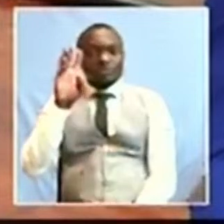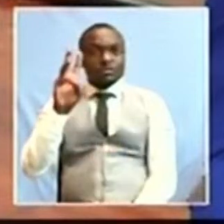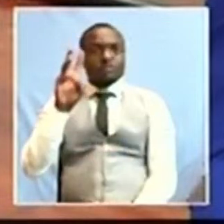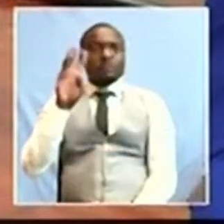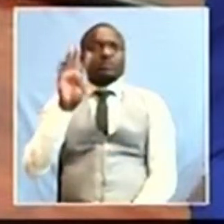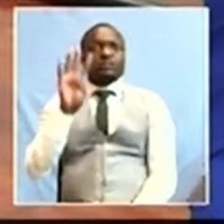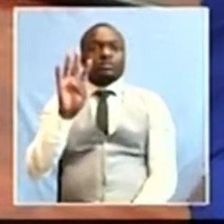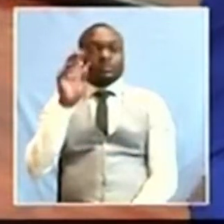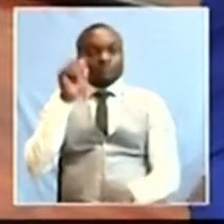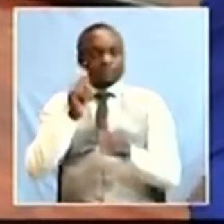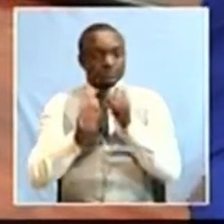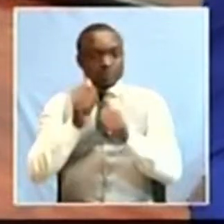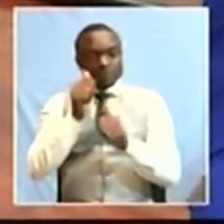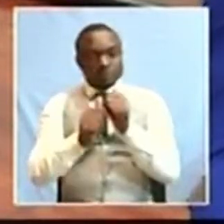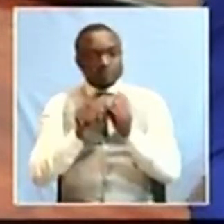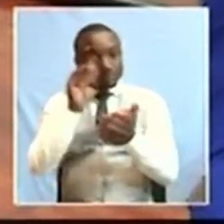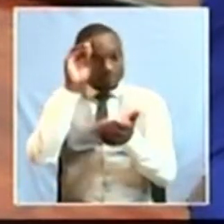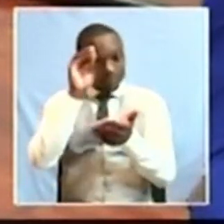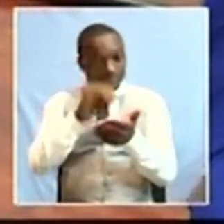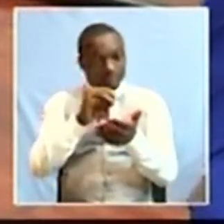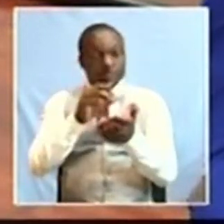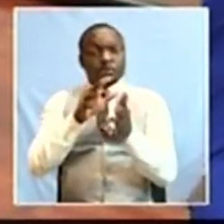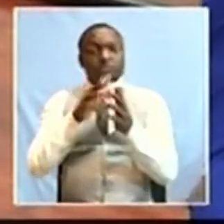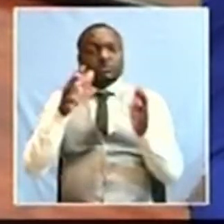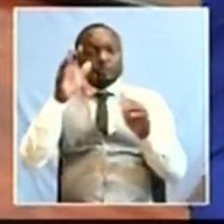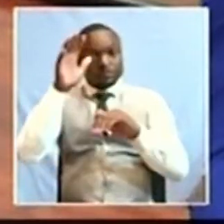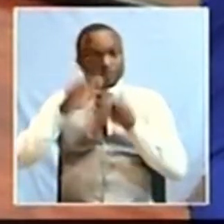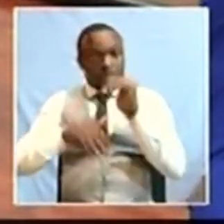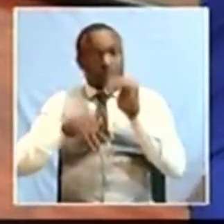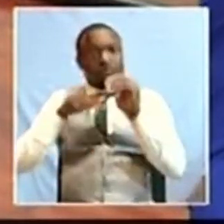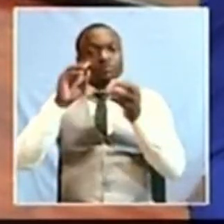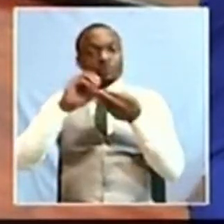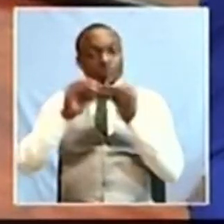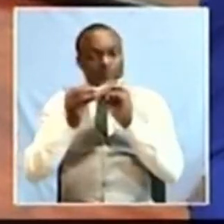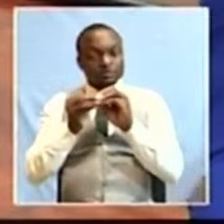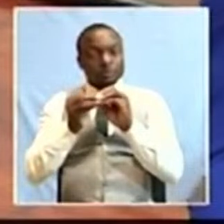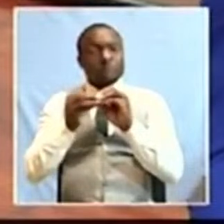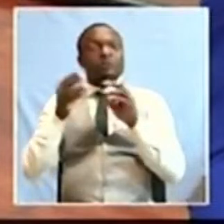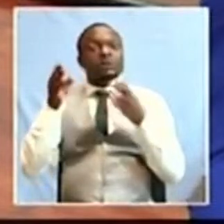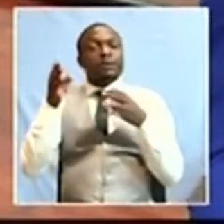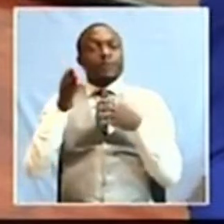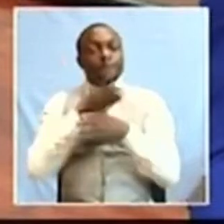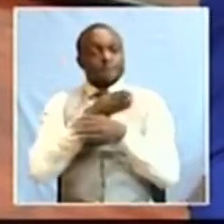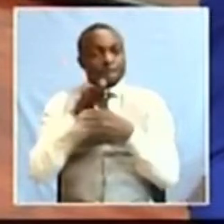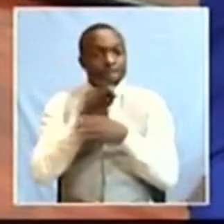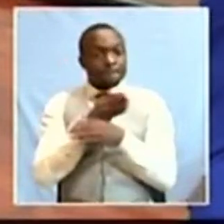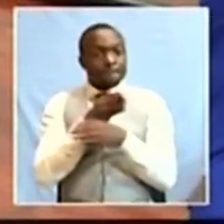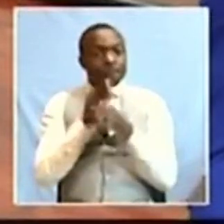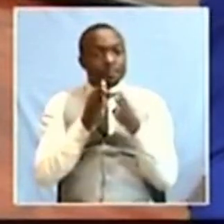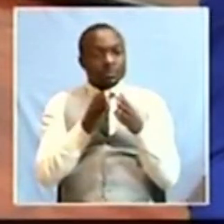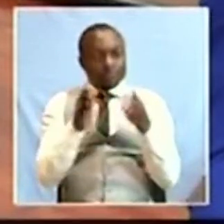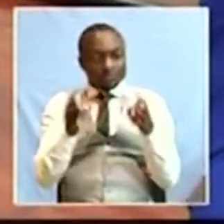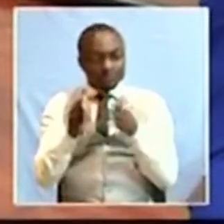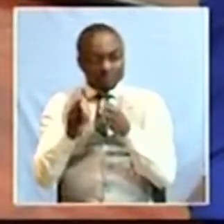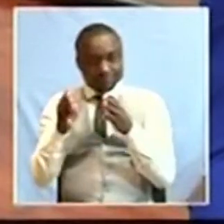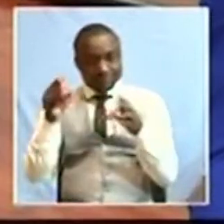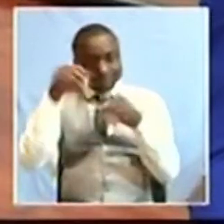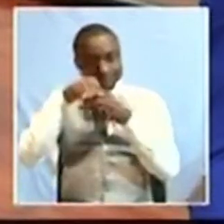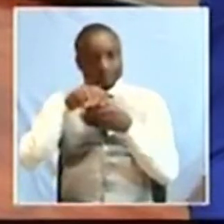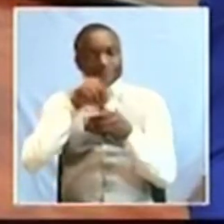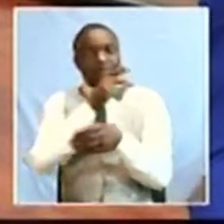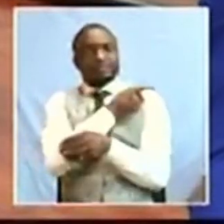1,764 which was captured and is more than the number of trading premises in